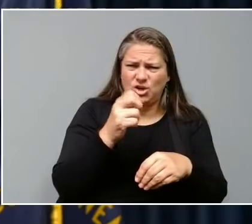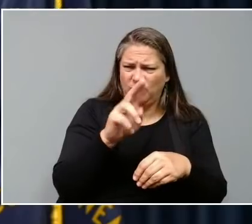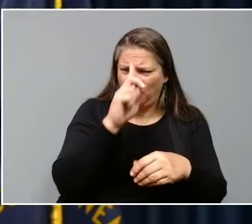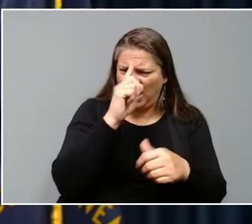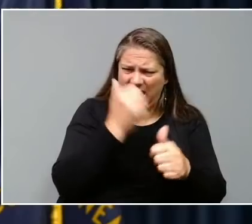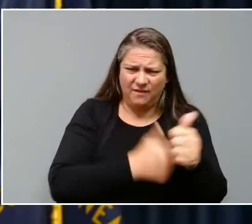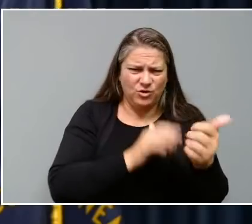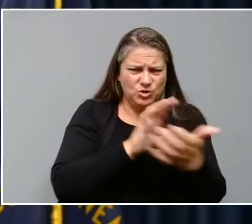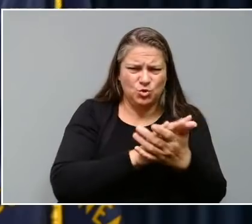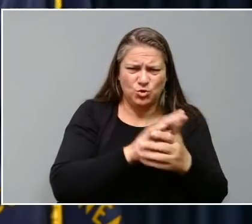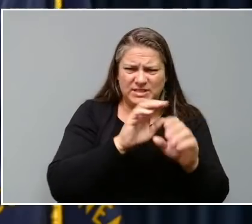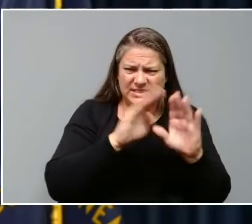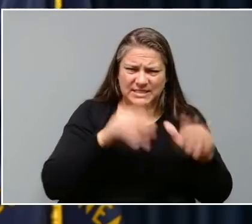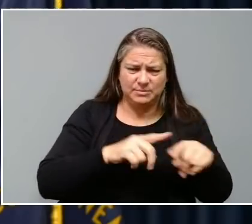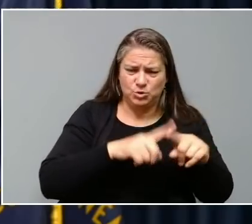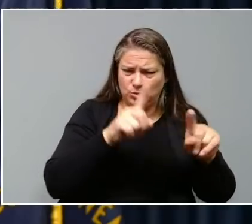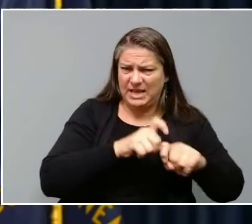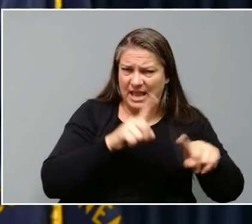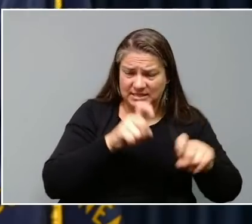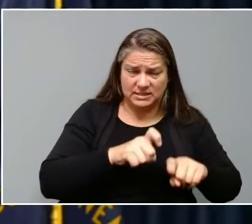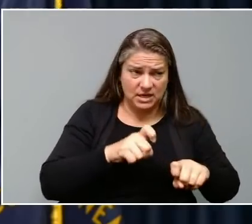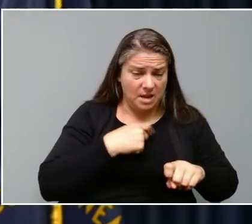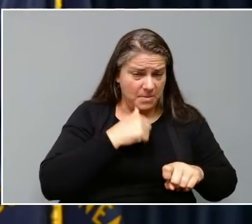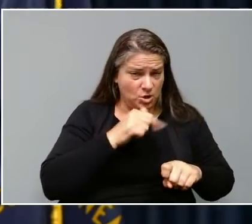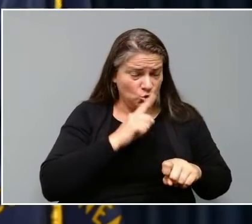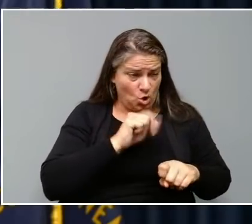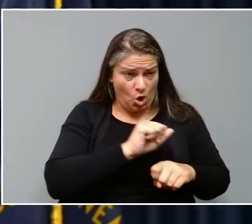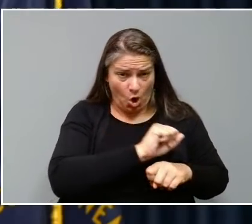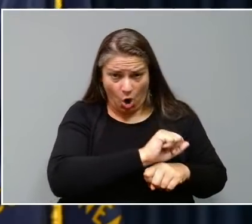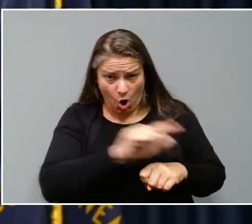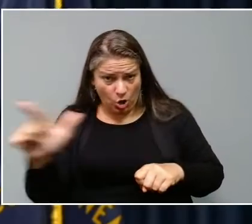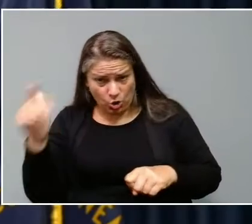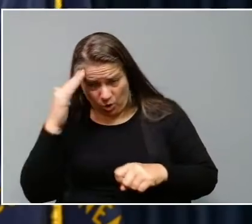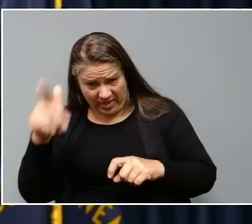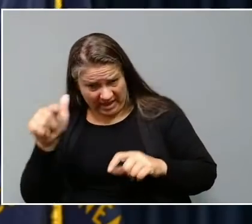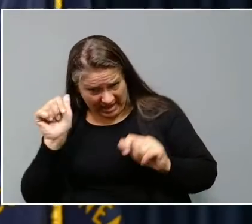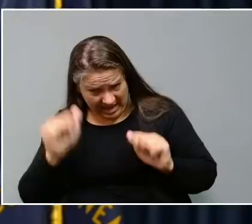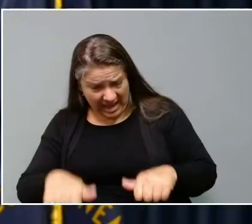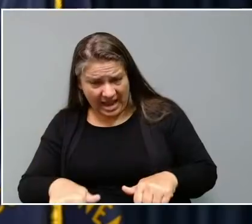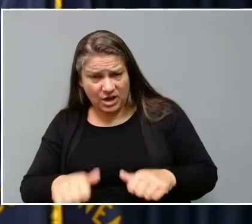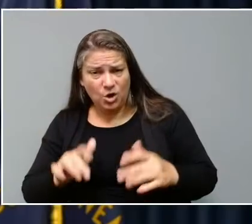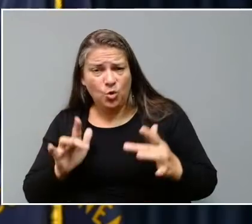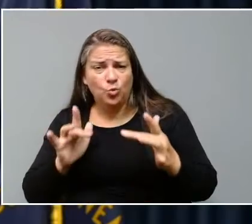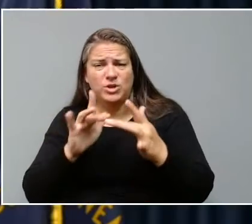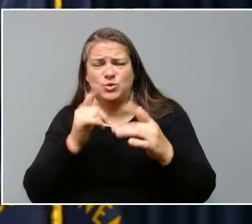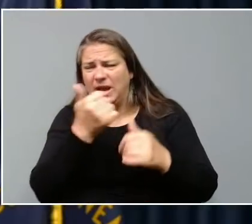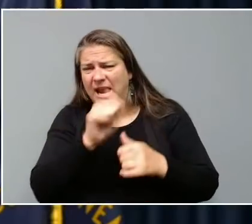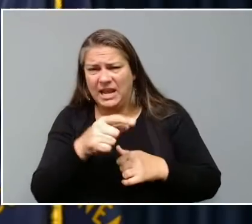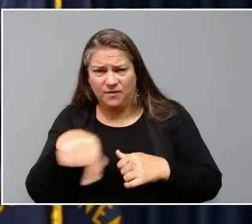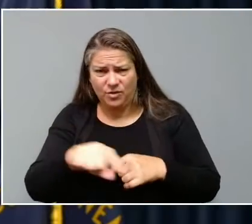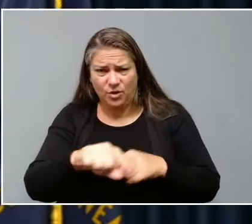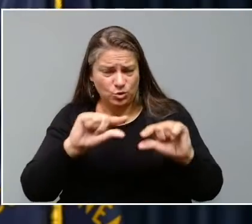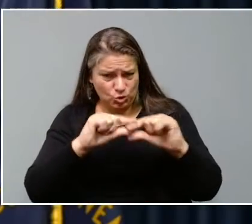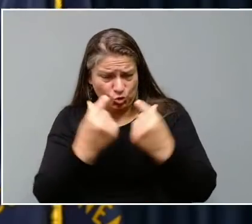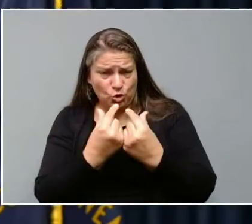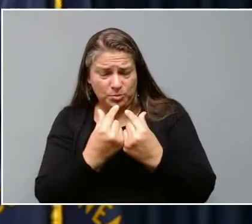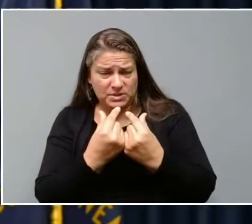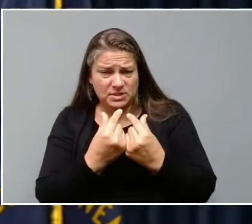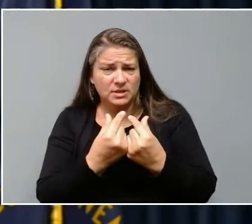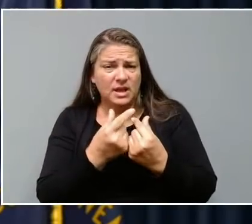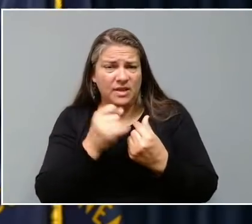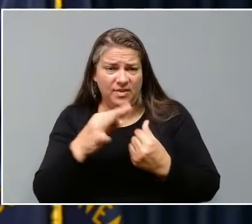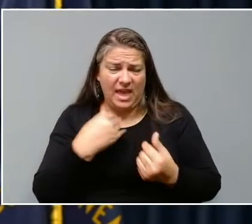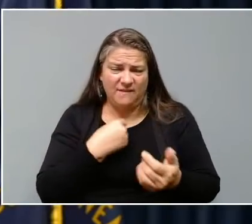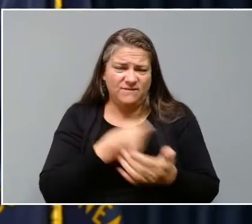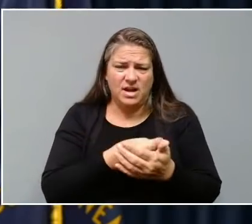testing. I'm not sure all of them are aware that they can directly reach out to any of those groups and that there is funding available. But those are